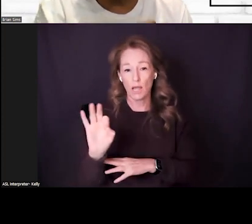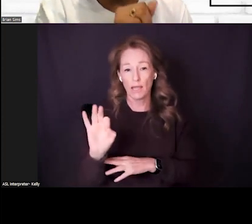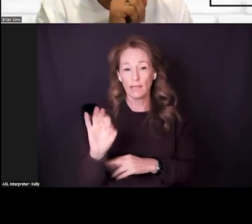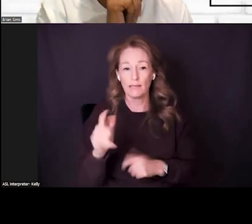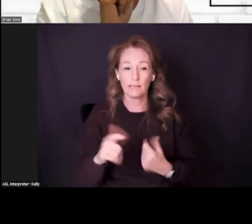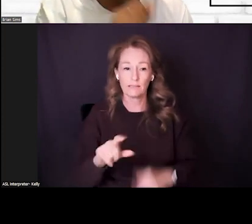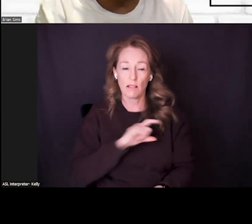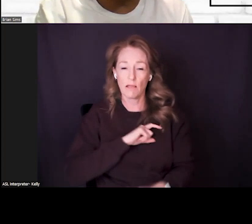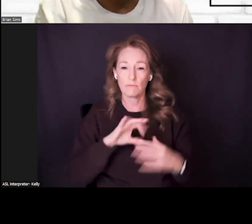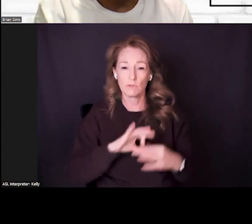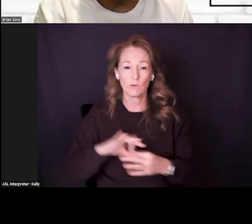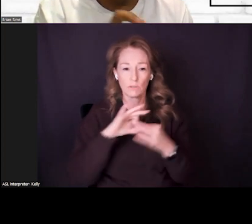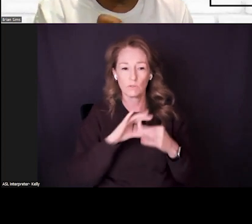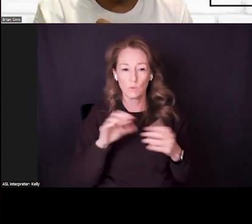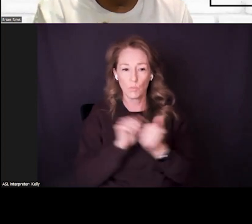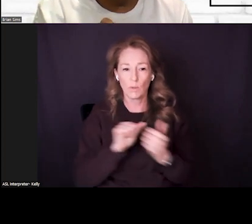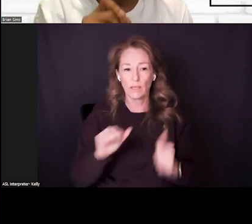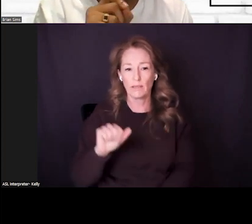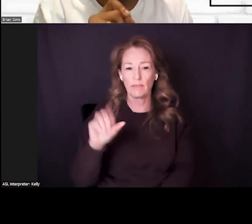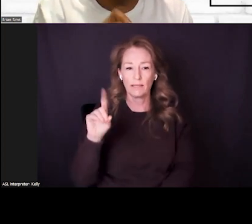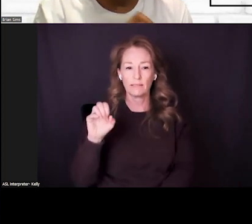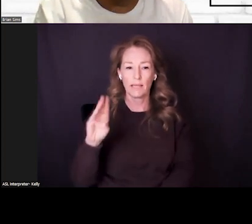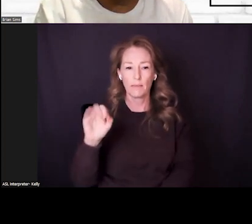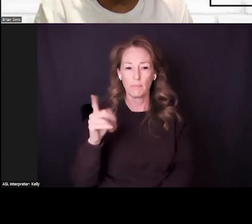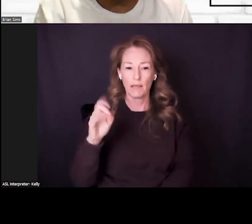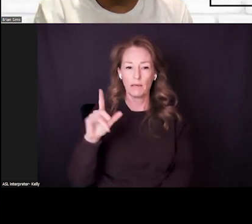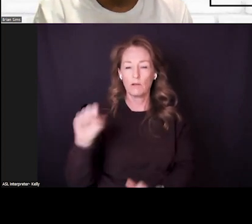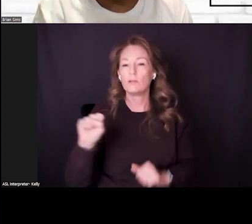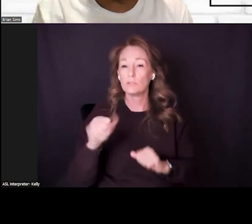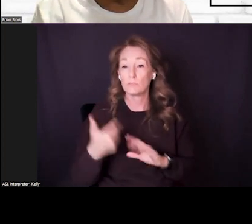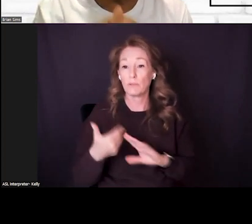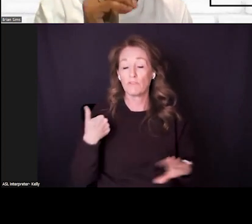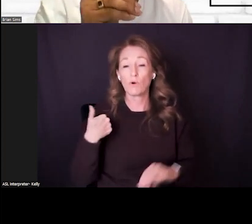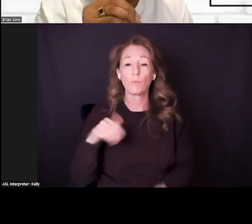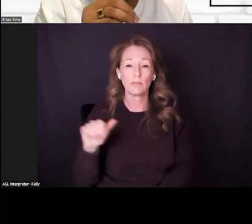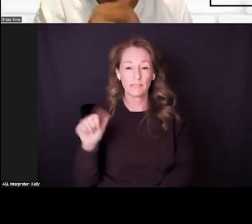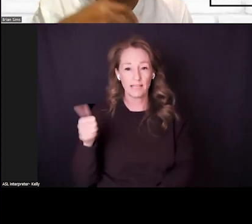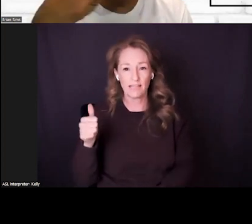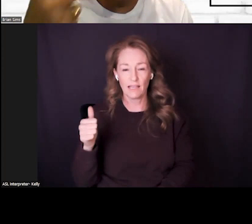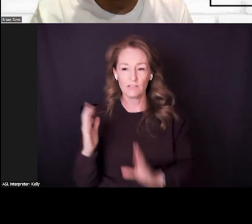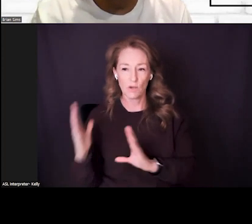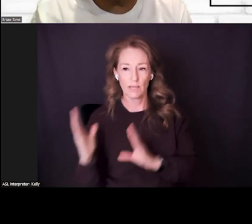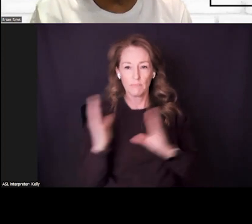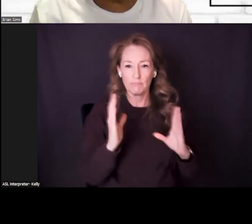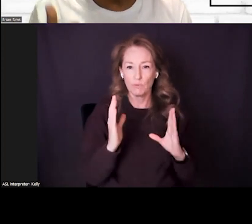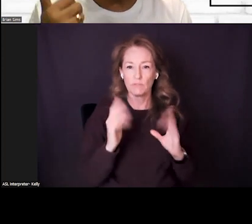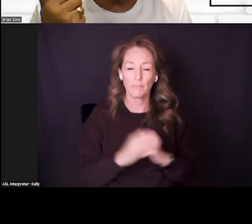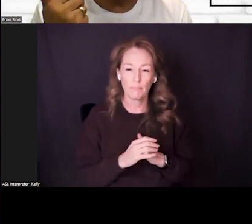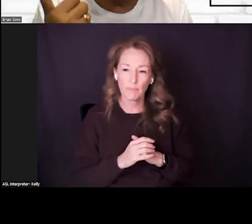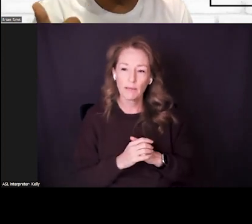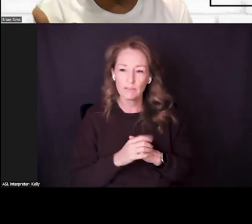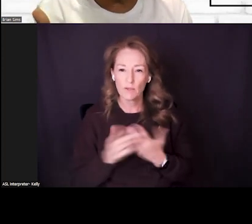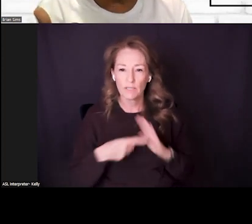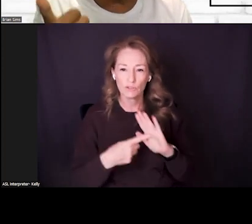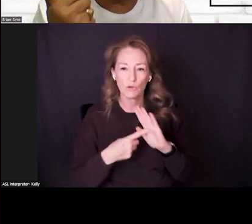coordination with Dr. Deb Pinels was actually at number 10 earlier. So it's moved up, which kind of gives us an indication that there